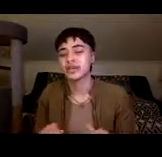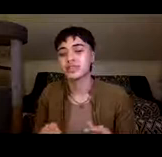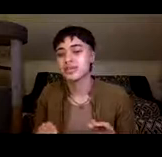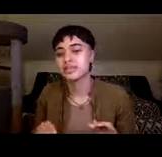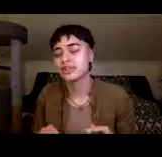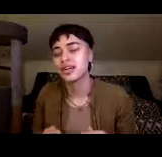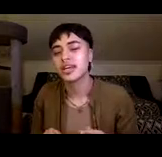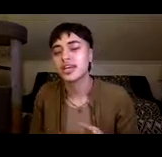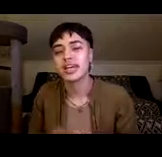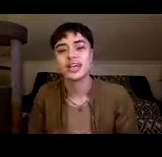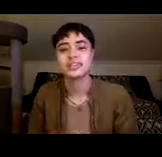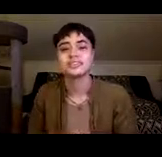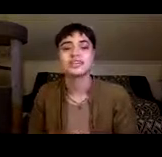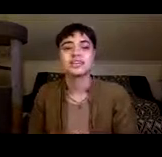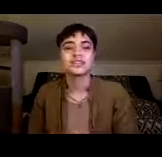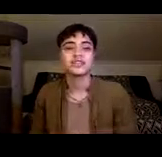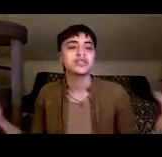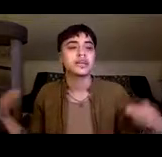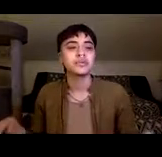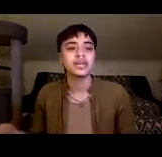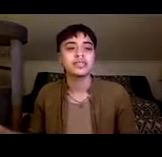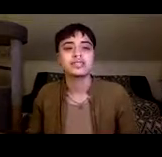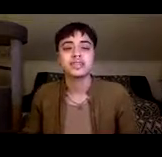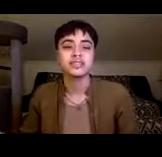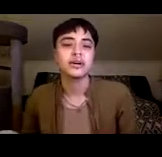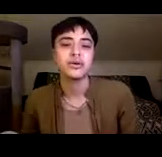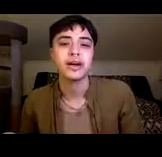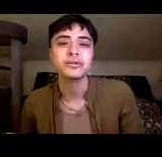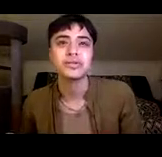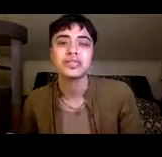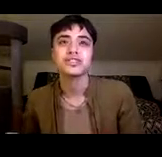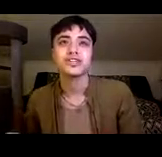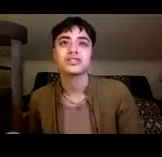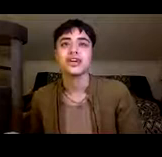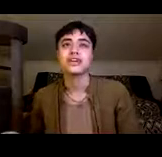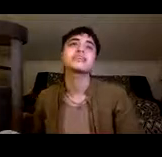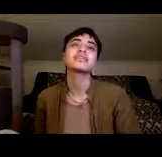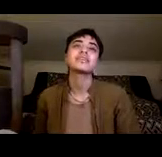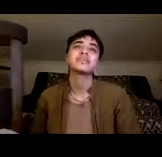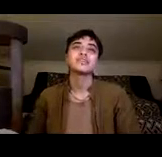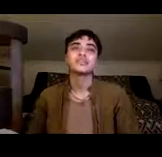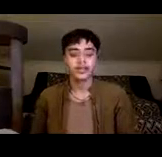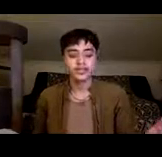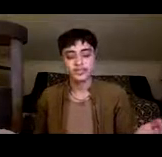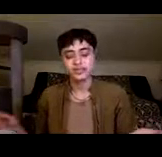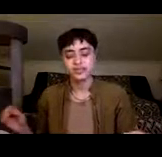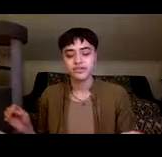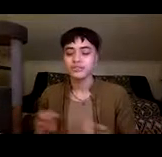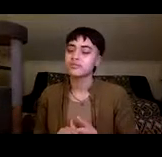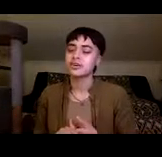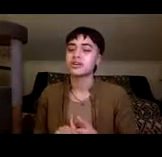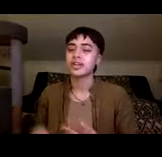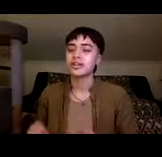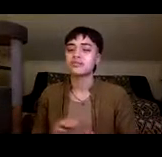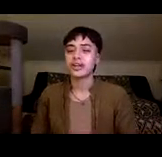the pandemic starting and sheltering in place. And so I was really just like trying to, first